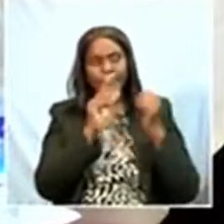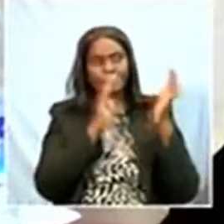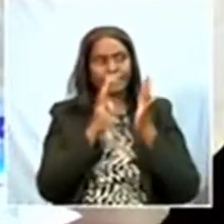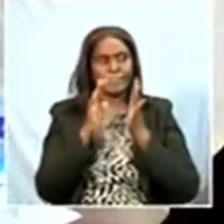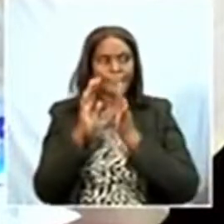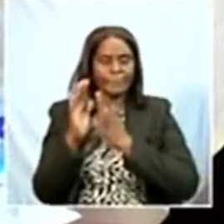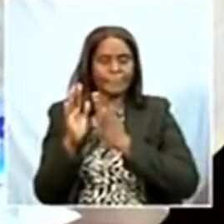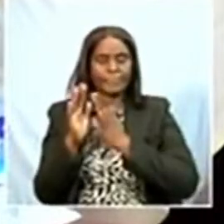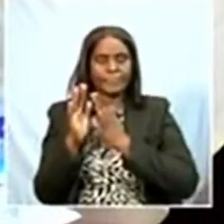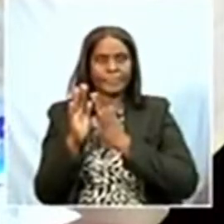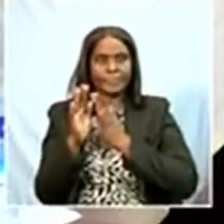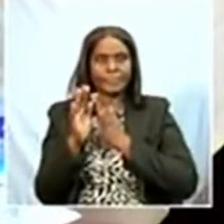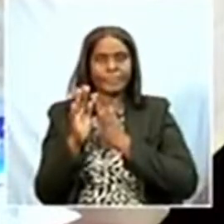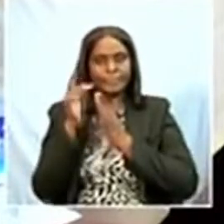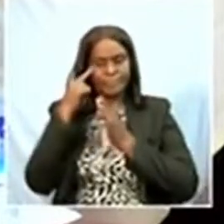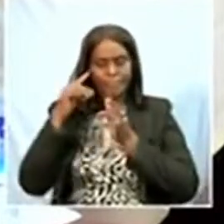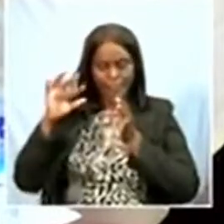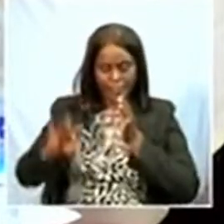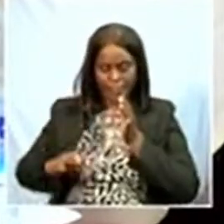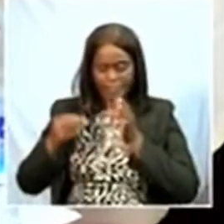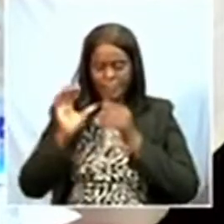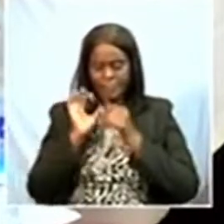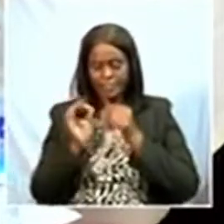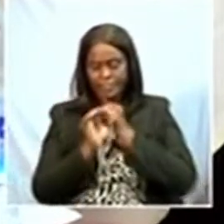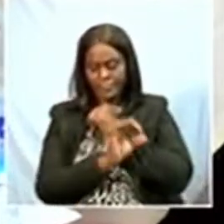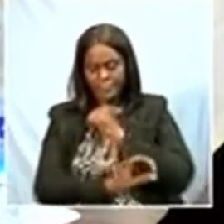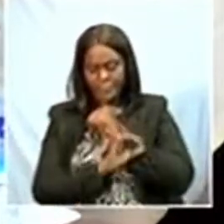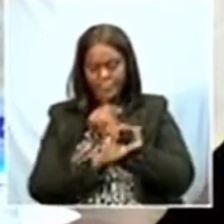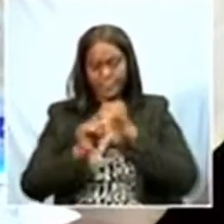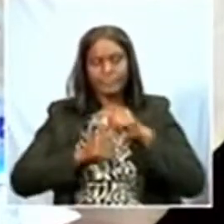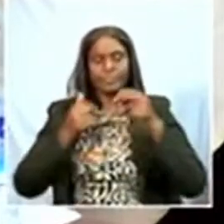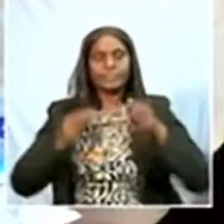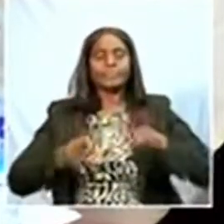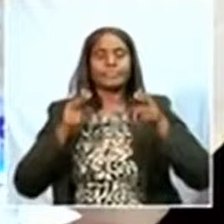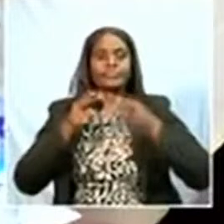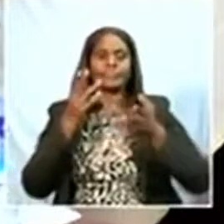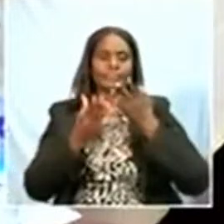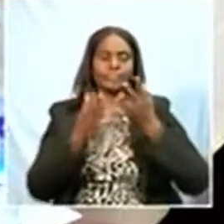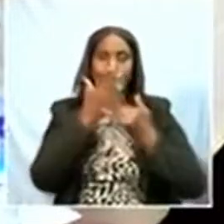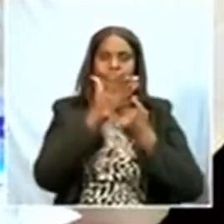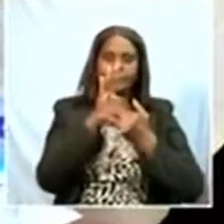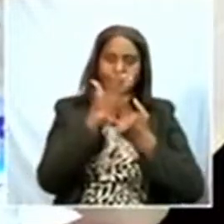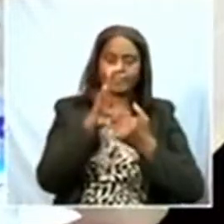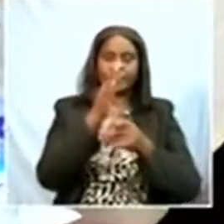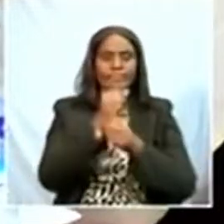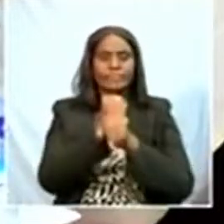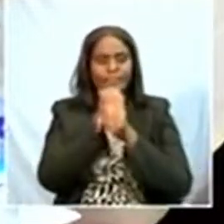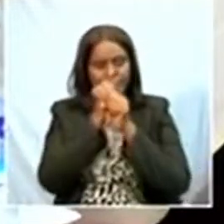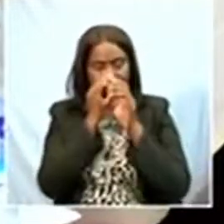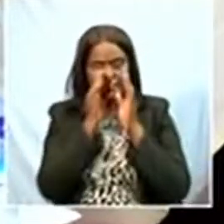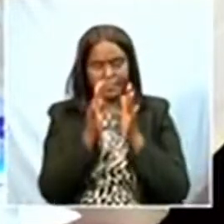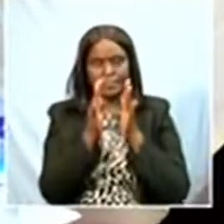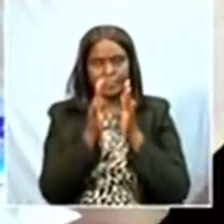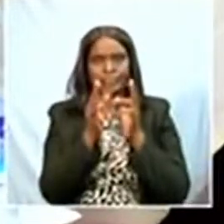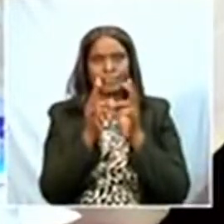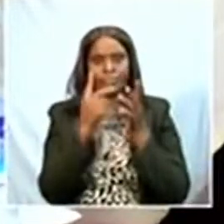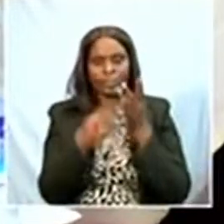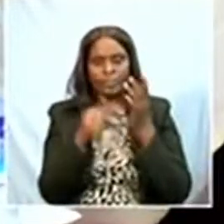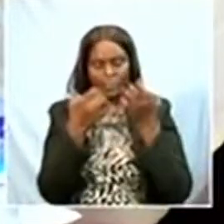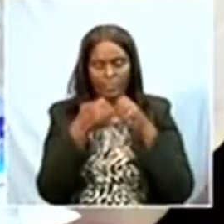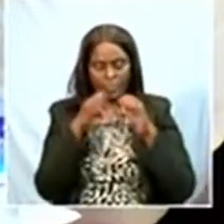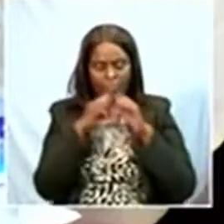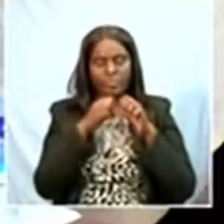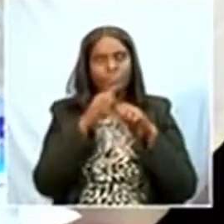arrangements. For the benefit of our country, we should be the highest maybe shareholders, so that we even call